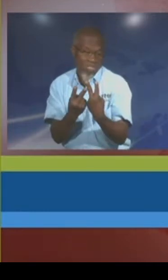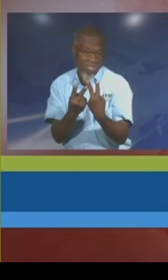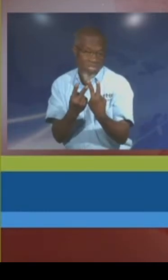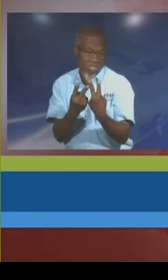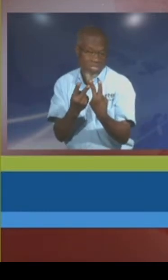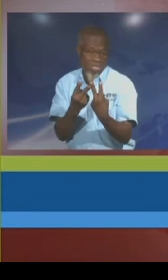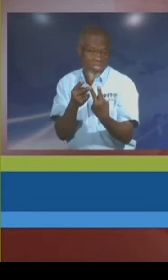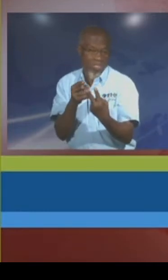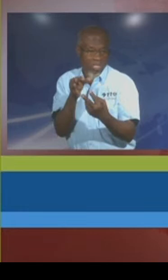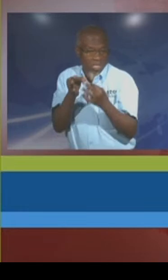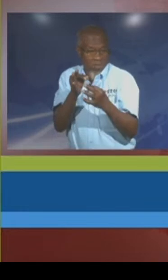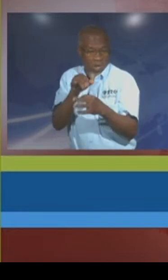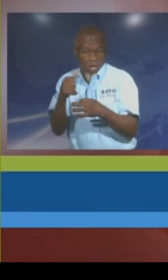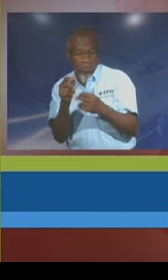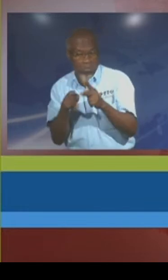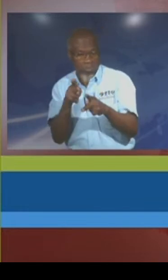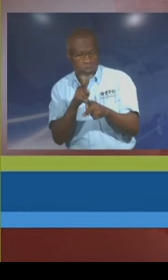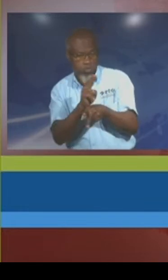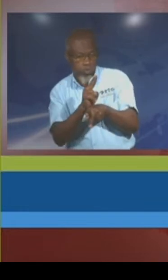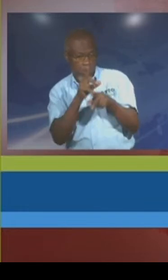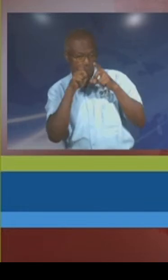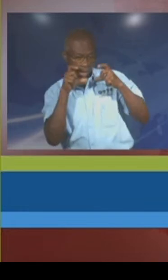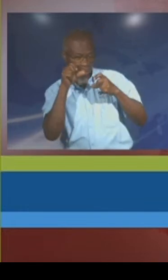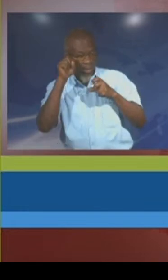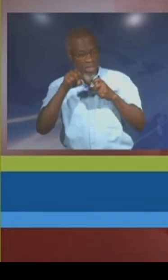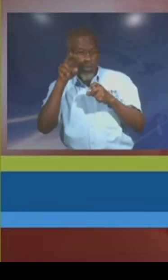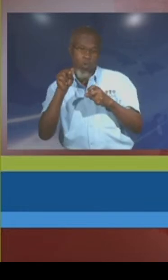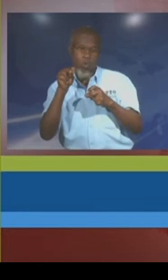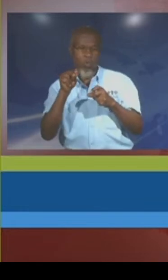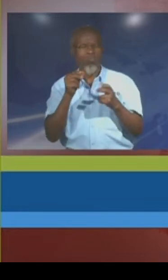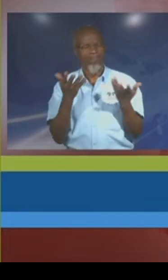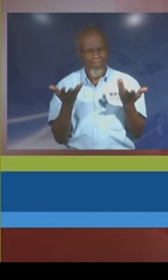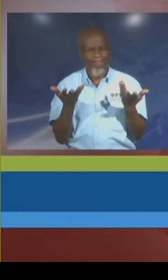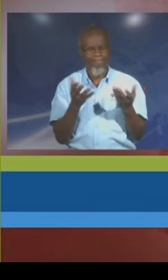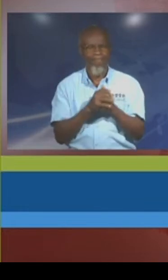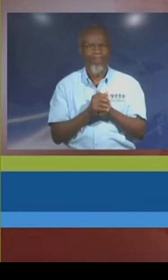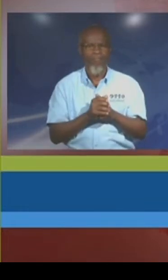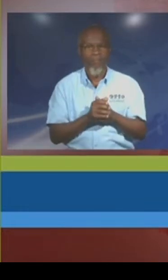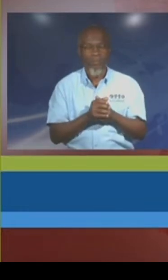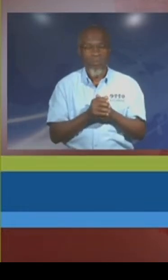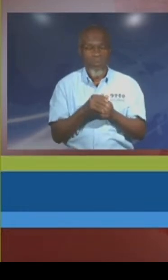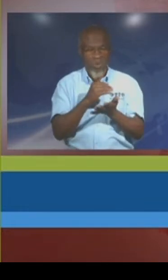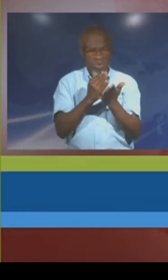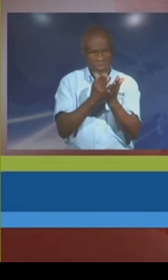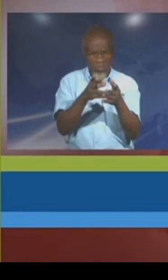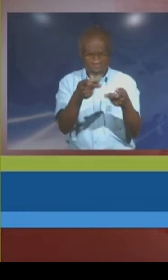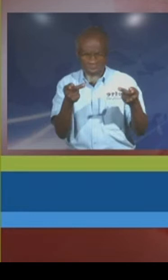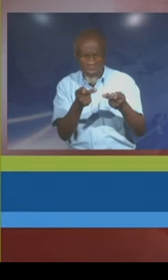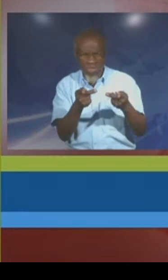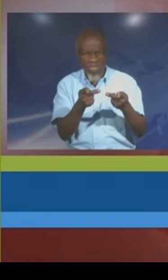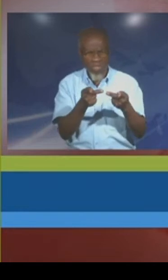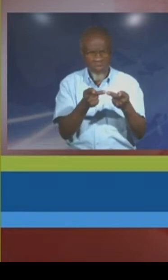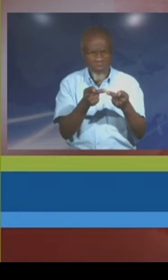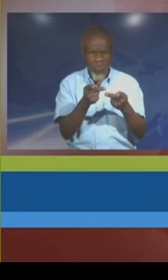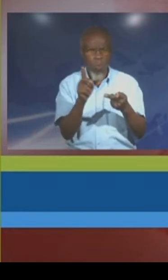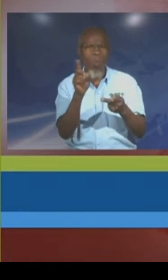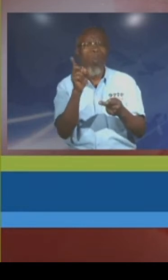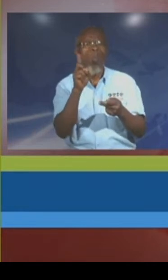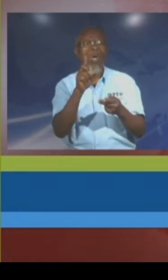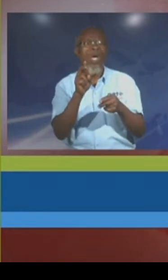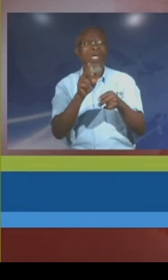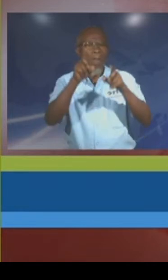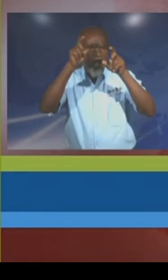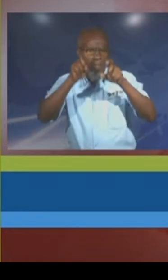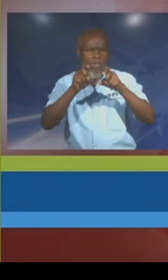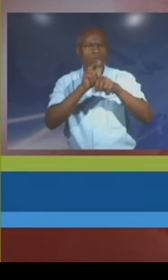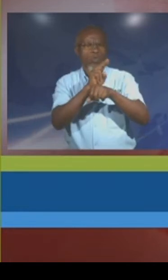maintaining social distance, etc.? Next slide. Some settings where mask use is encouraged, and I wouldn't go through the entire